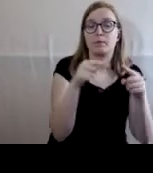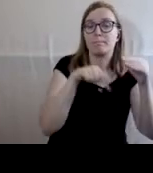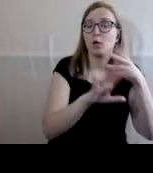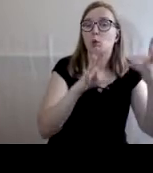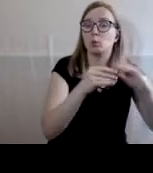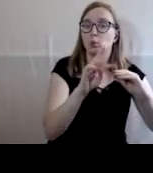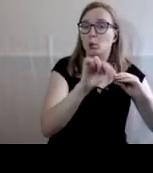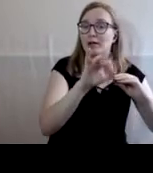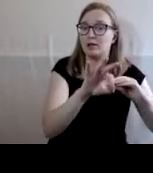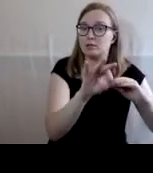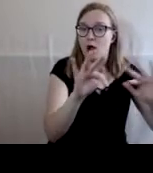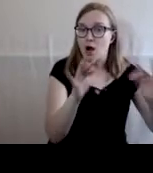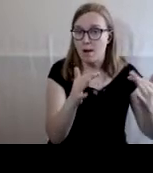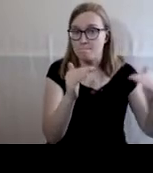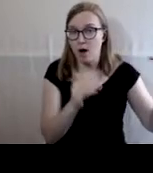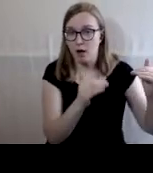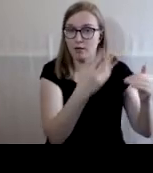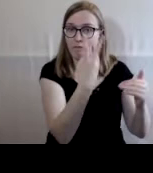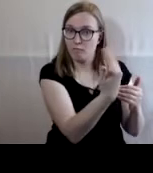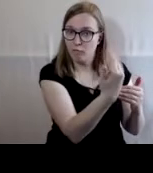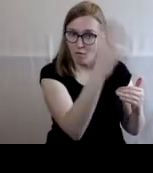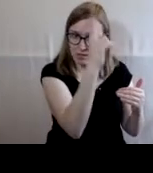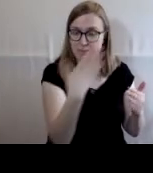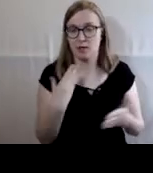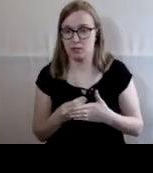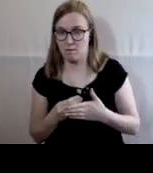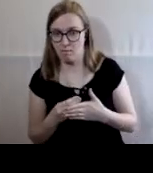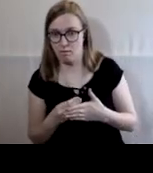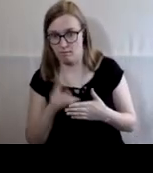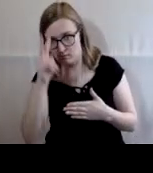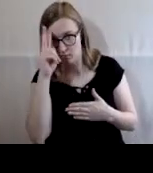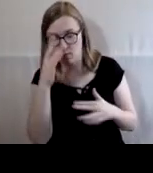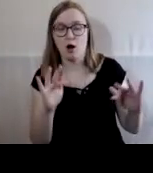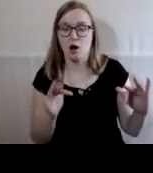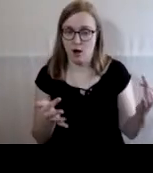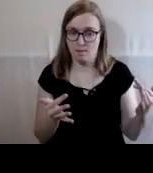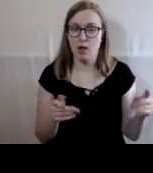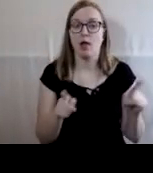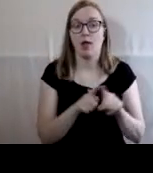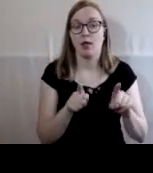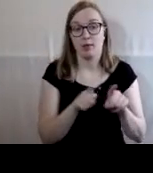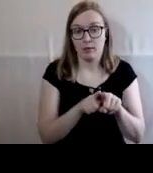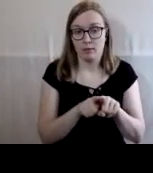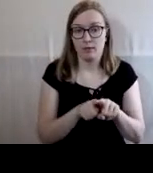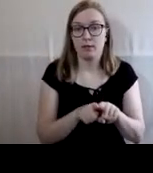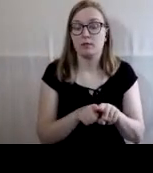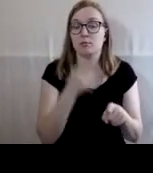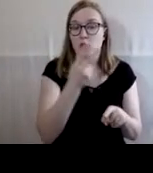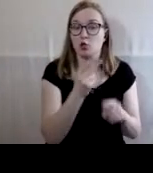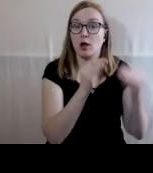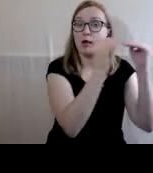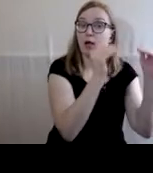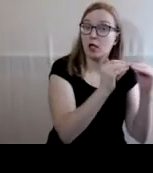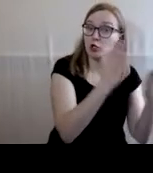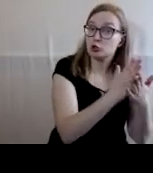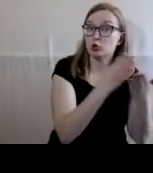content align? Does it fit mostly within the general or in the higher or intermediate courses that